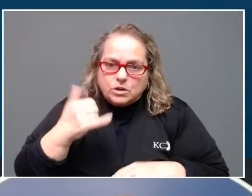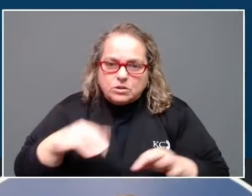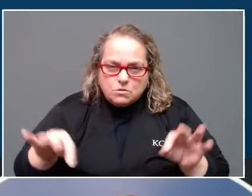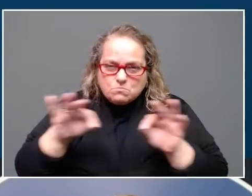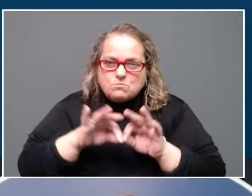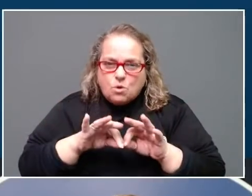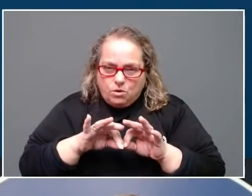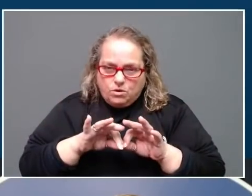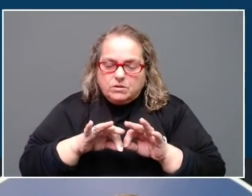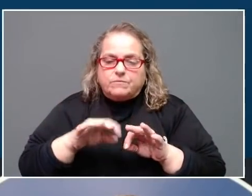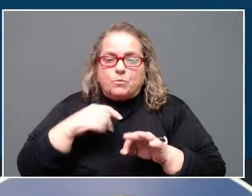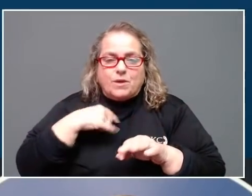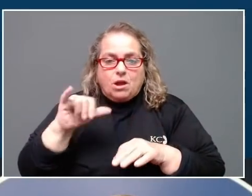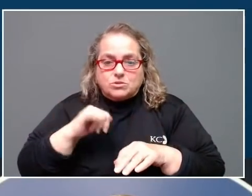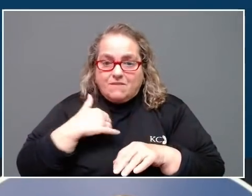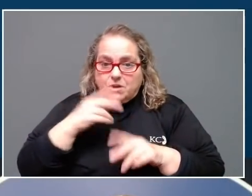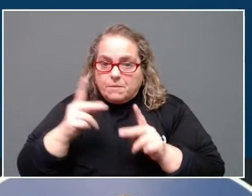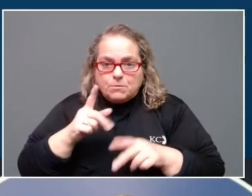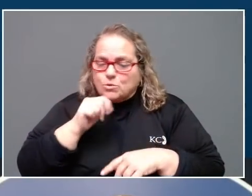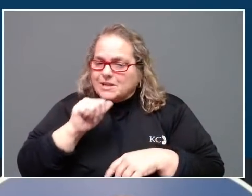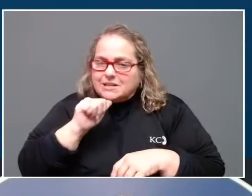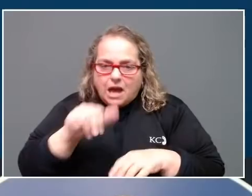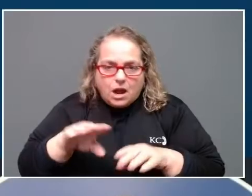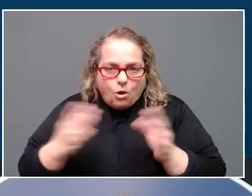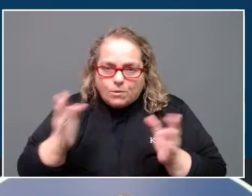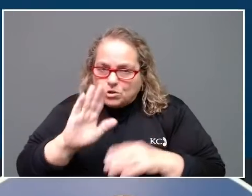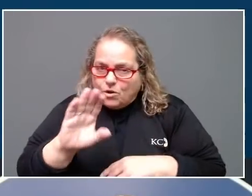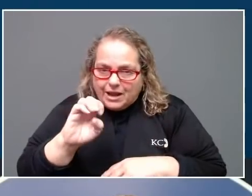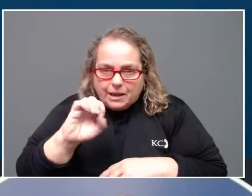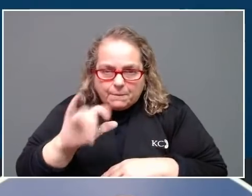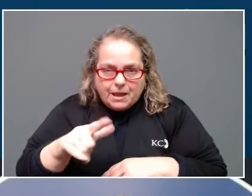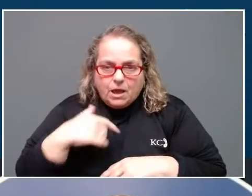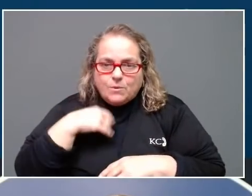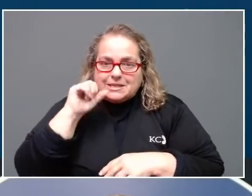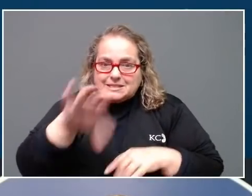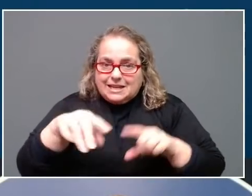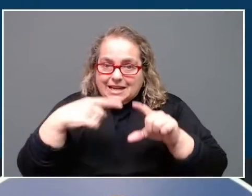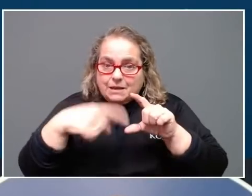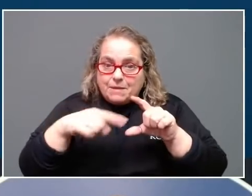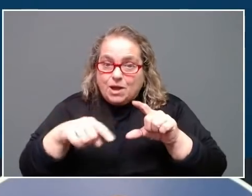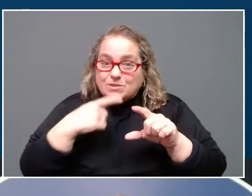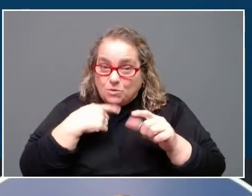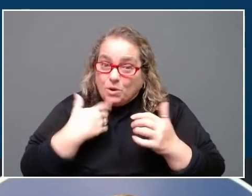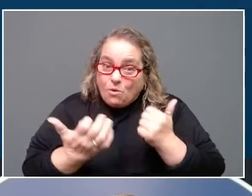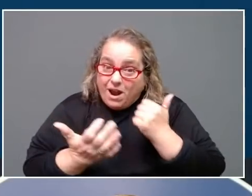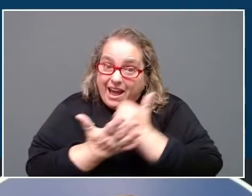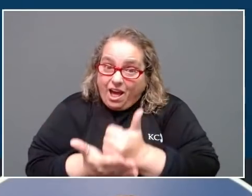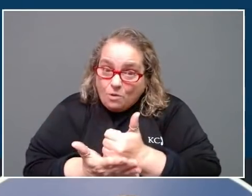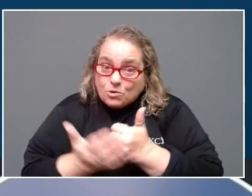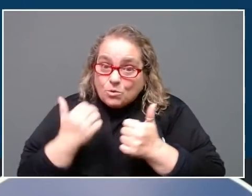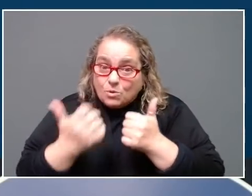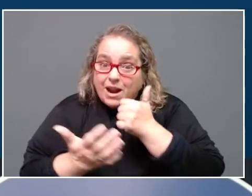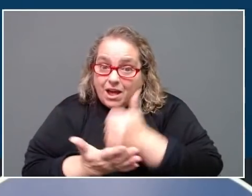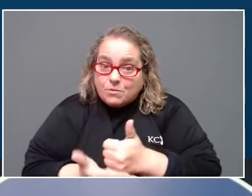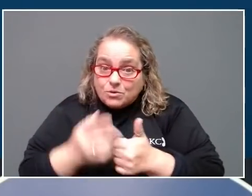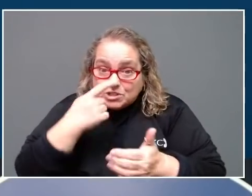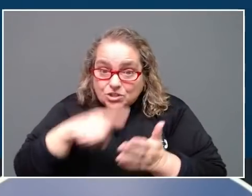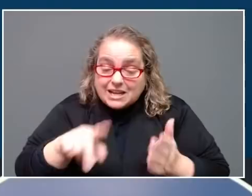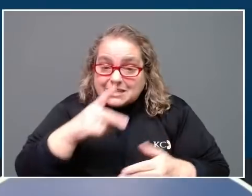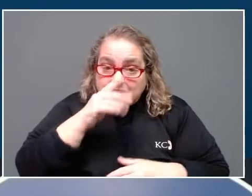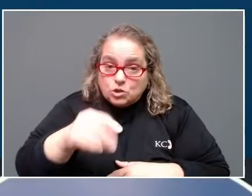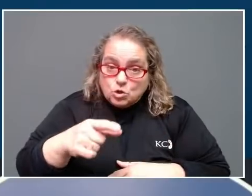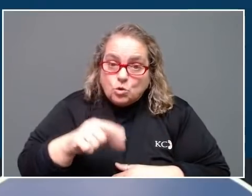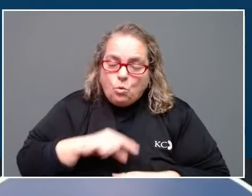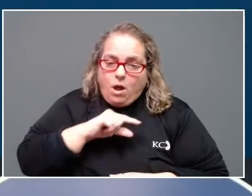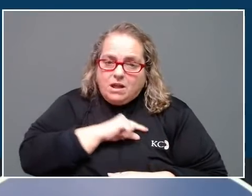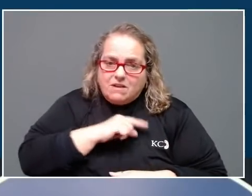having people that aren't opening emails sent to them, saying we want to help. We want to check to see if you're qualified for one